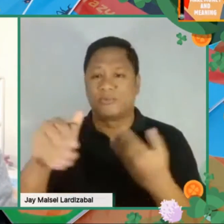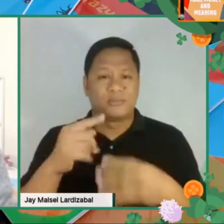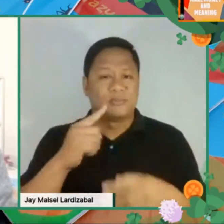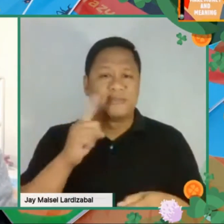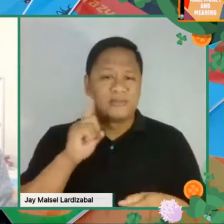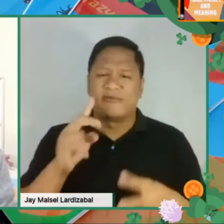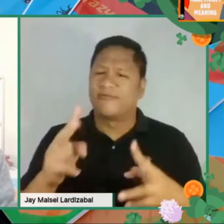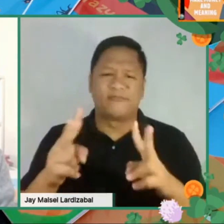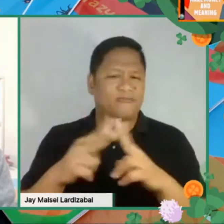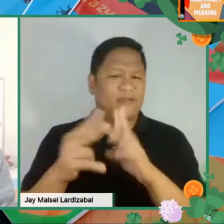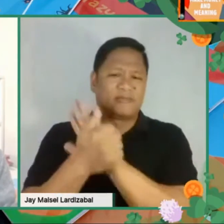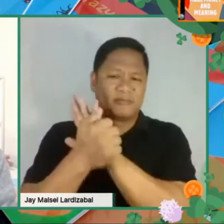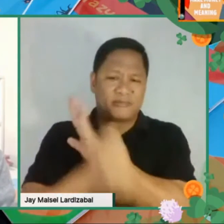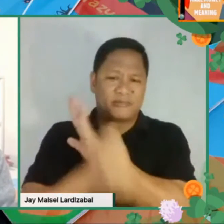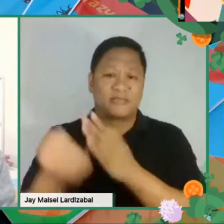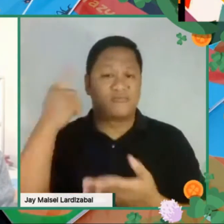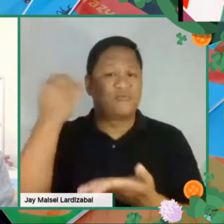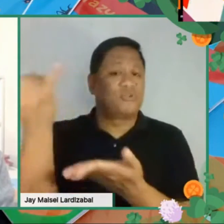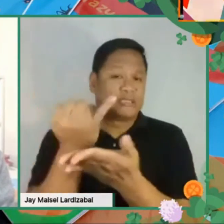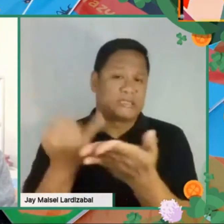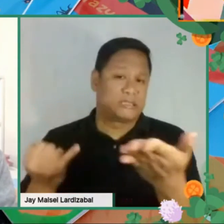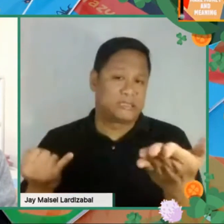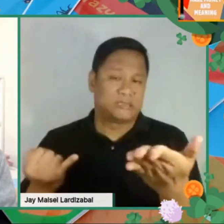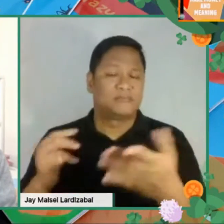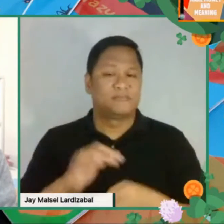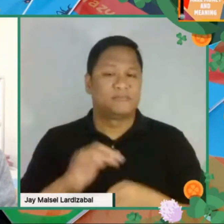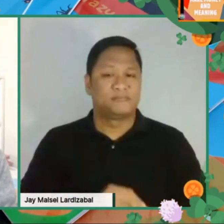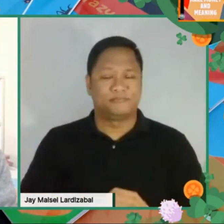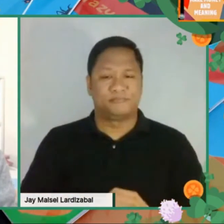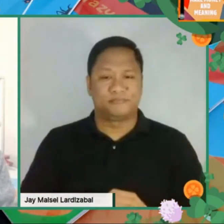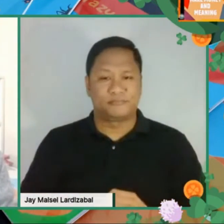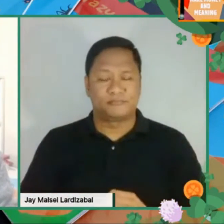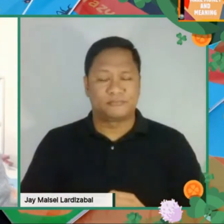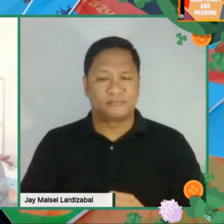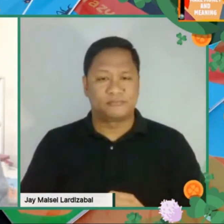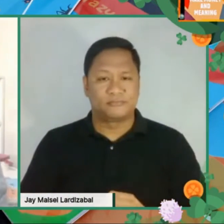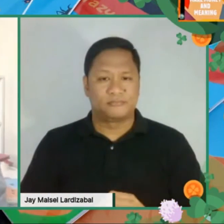in illustration. Mm-hmm. And Mm.